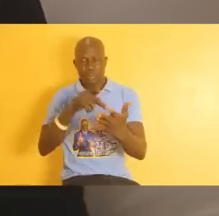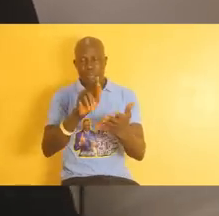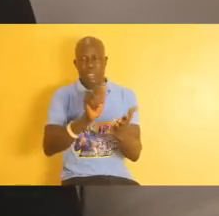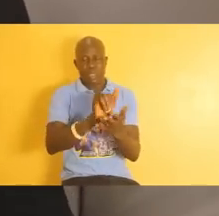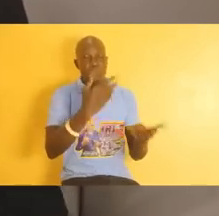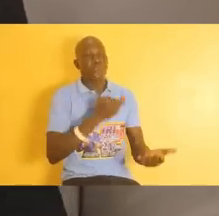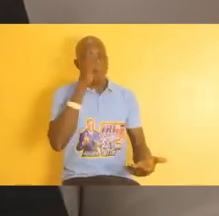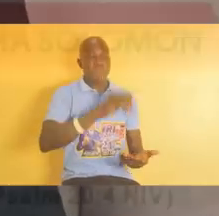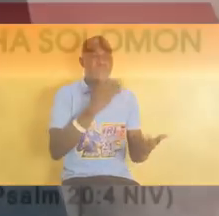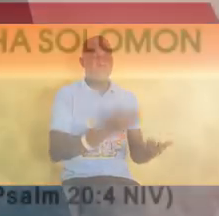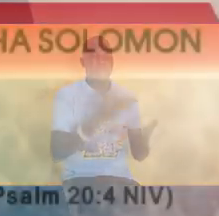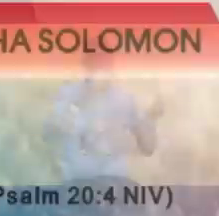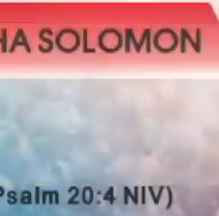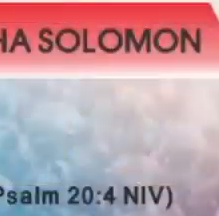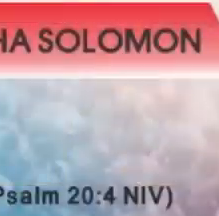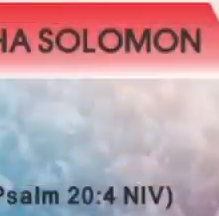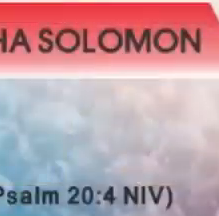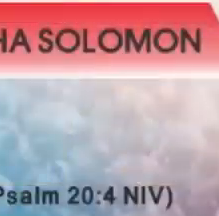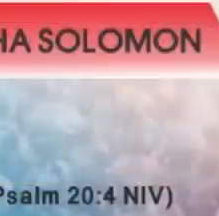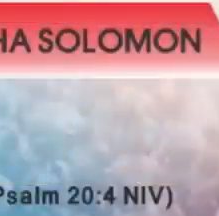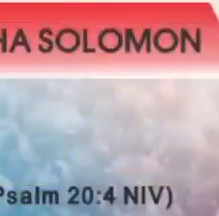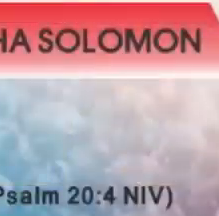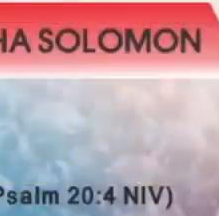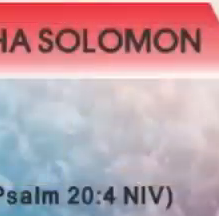not pay your covenant. For number is silent. Write this account number.